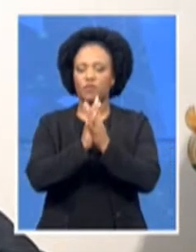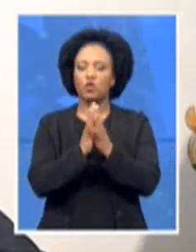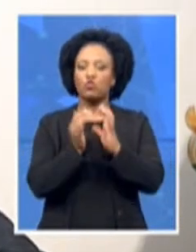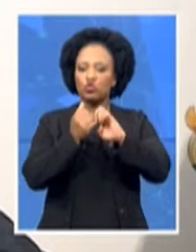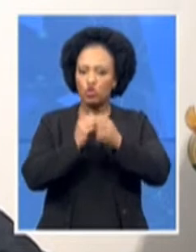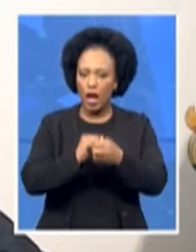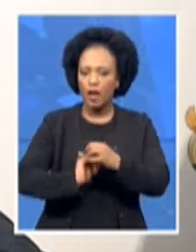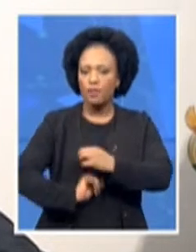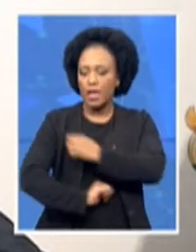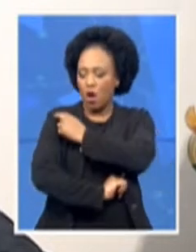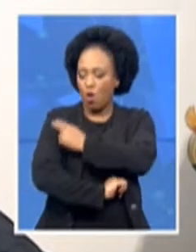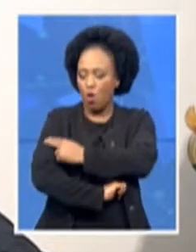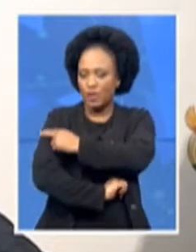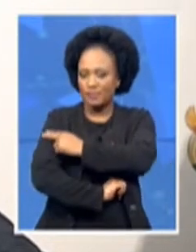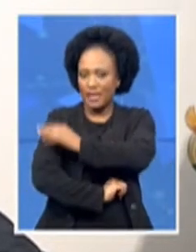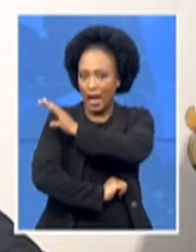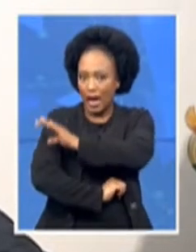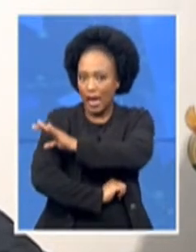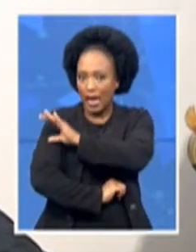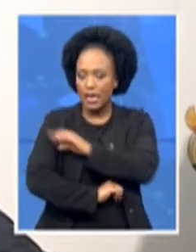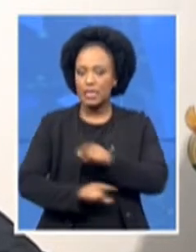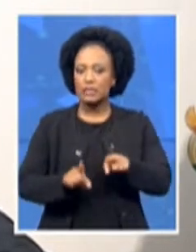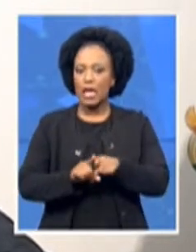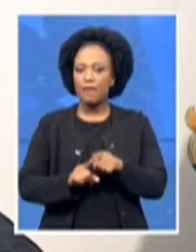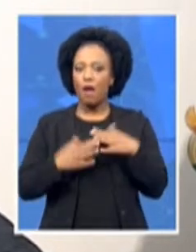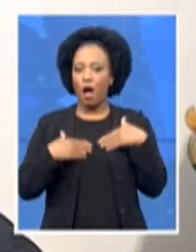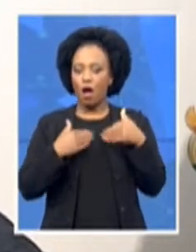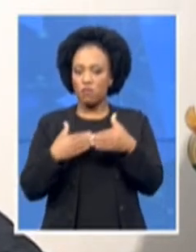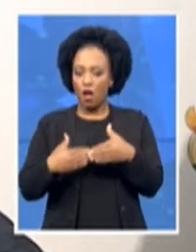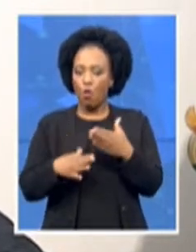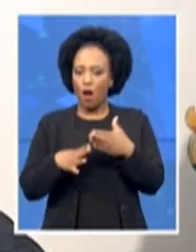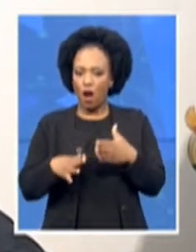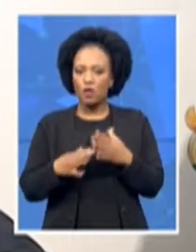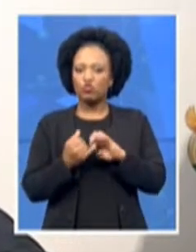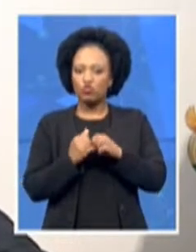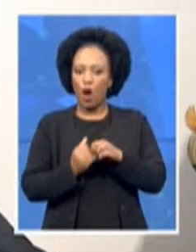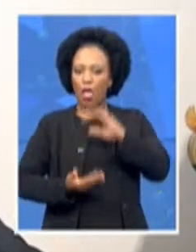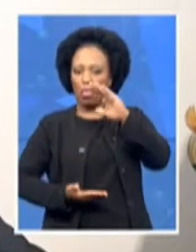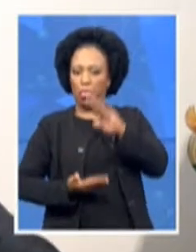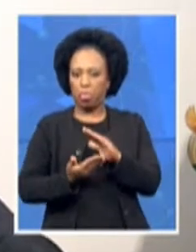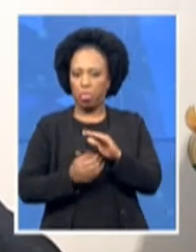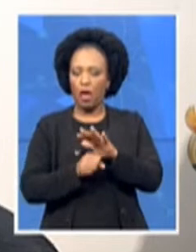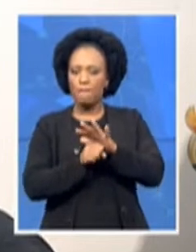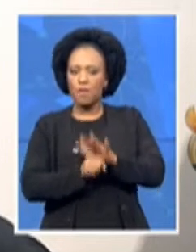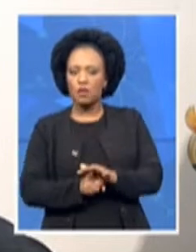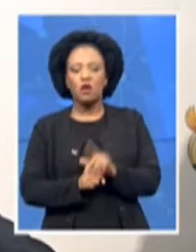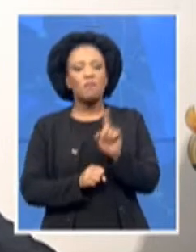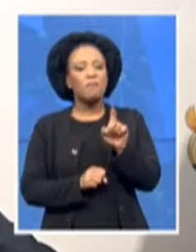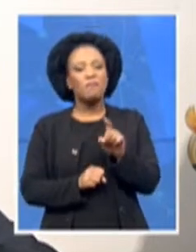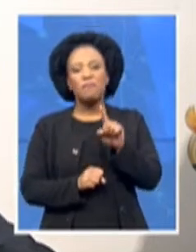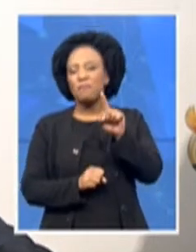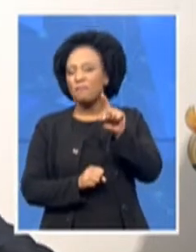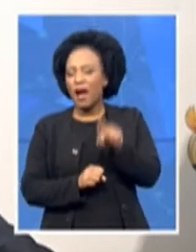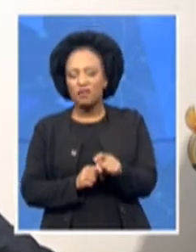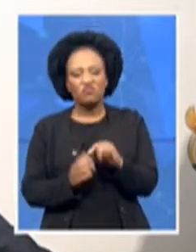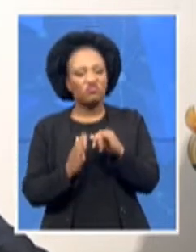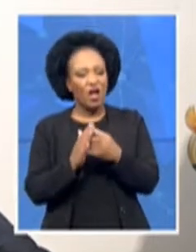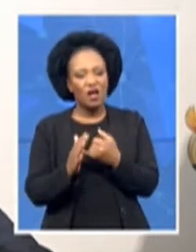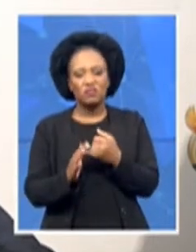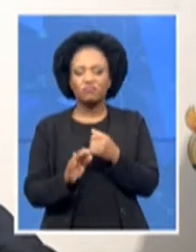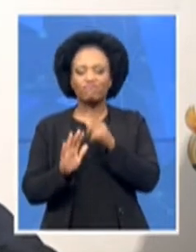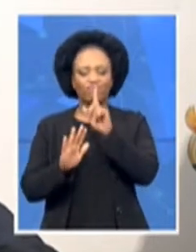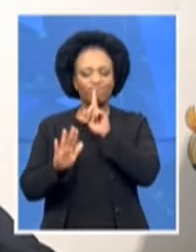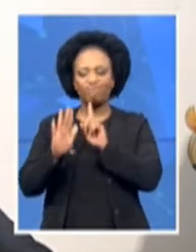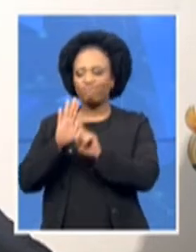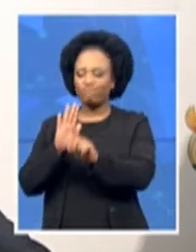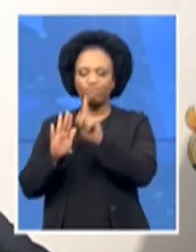we have to do as citizens is to just walk. These days, most of the time, you don't even have to drive